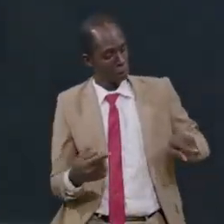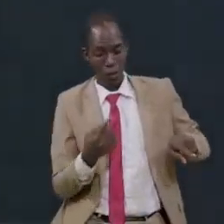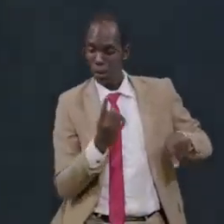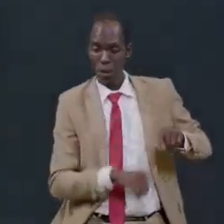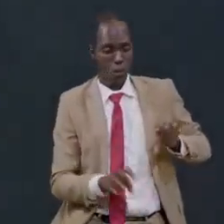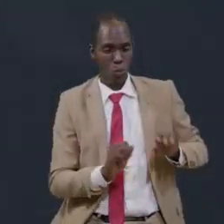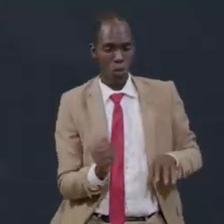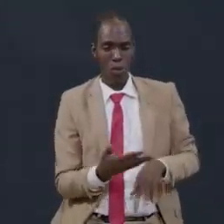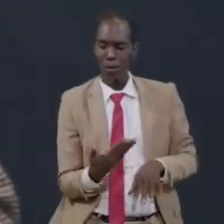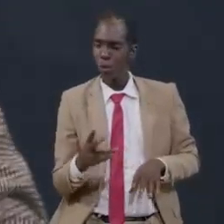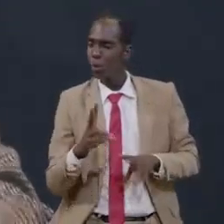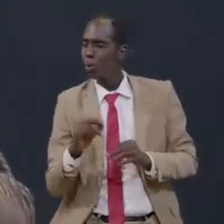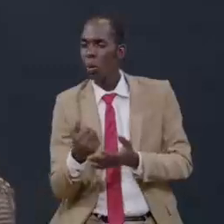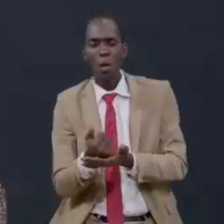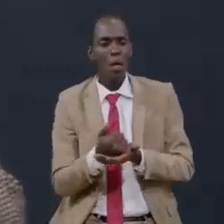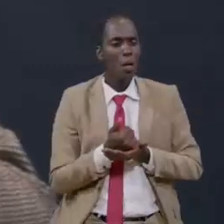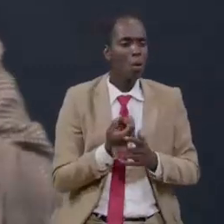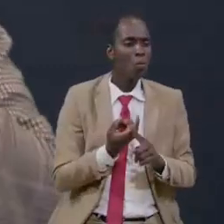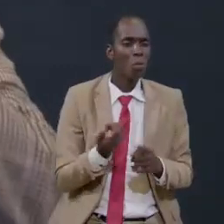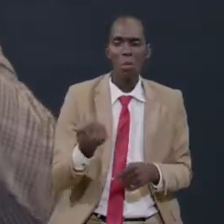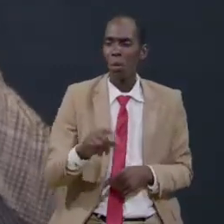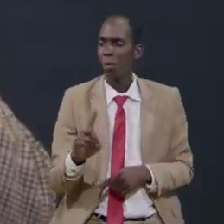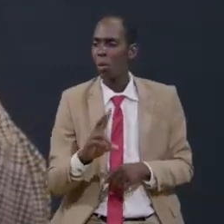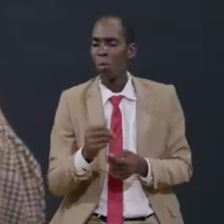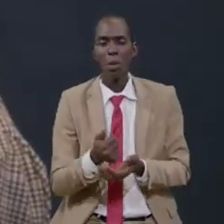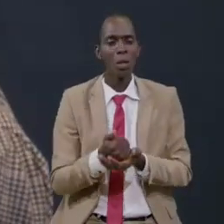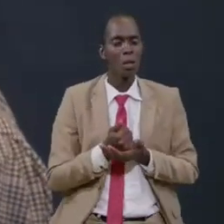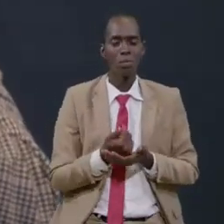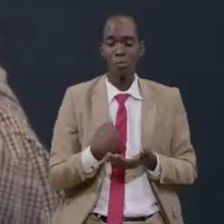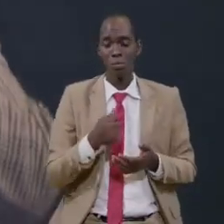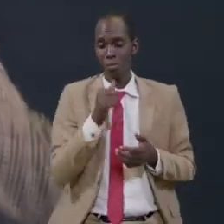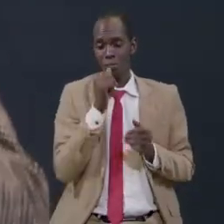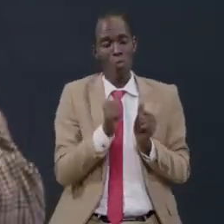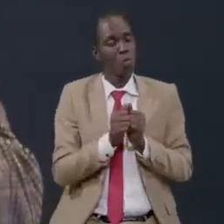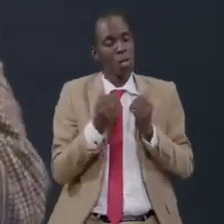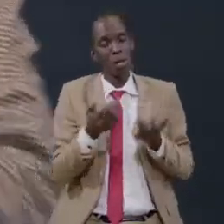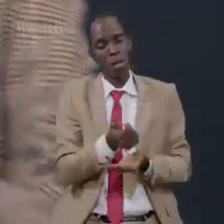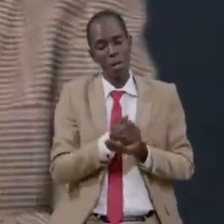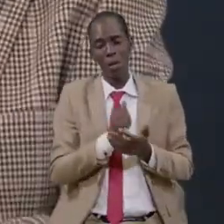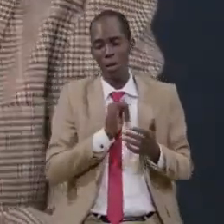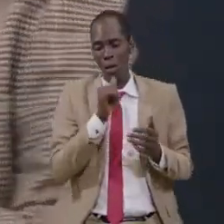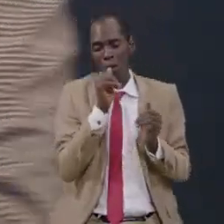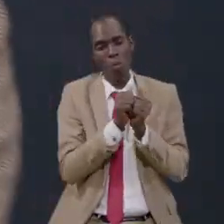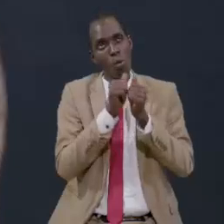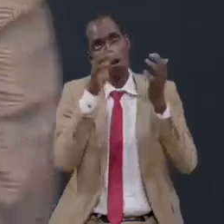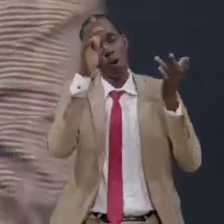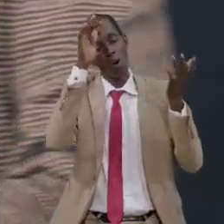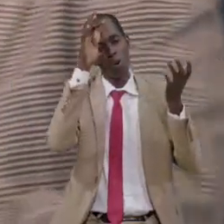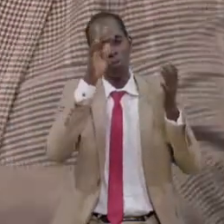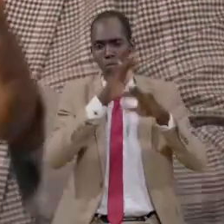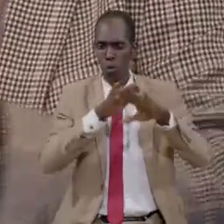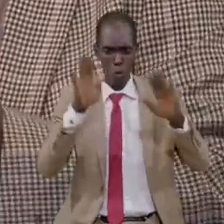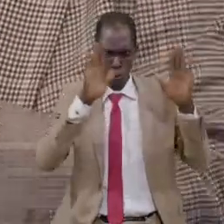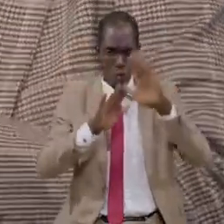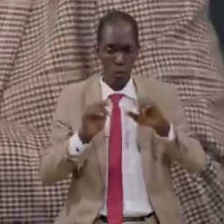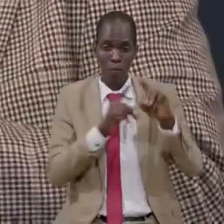coming from anywhere, helpless and hopeless, the Lord is calling you today, and